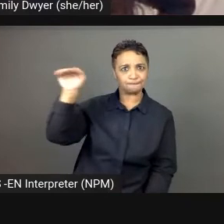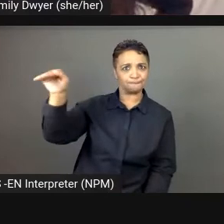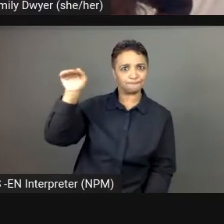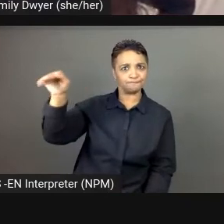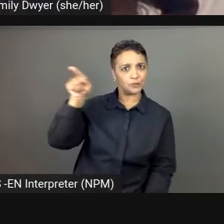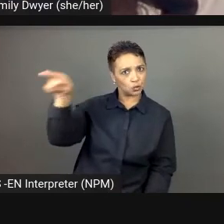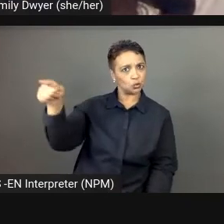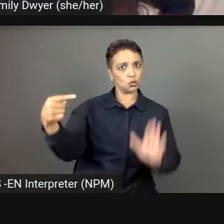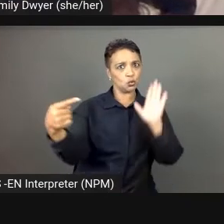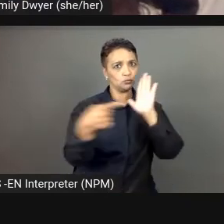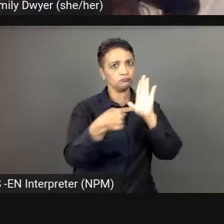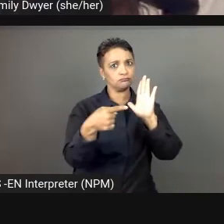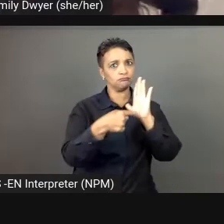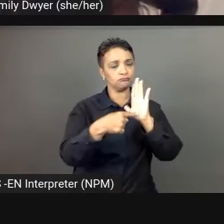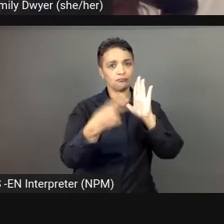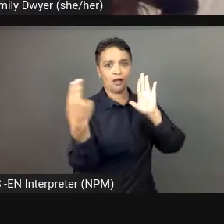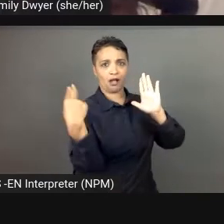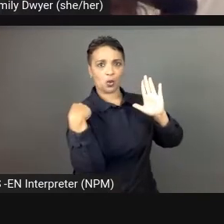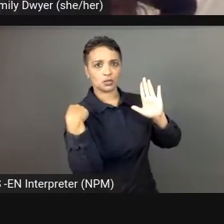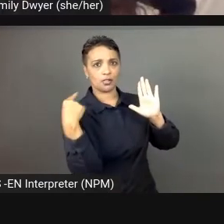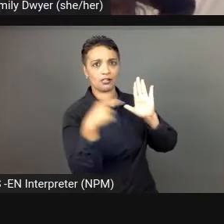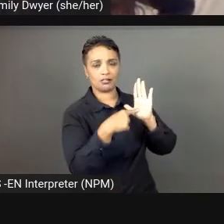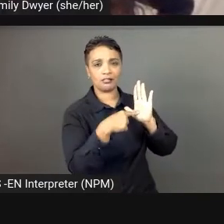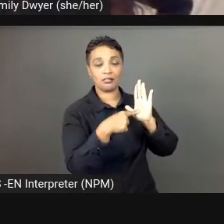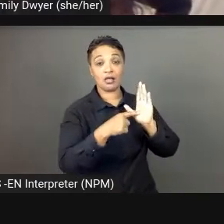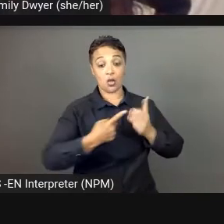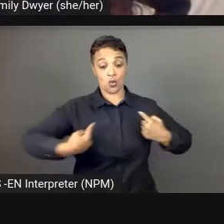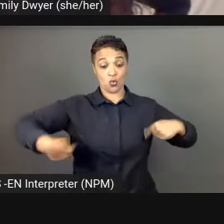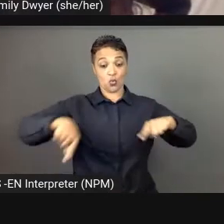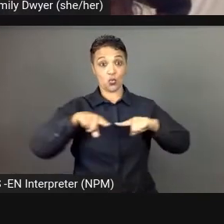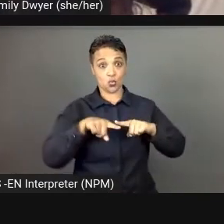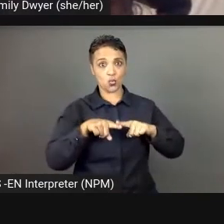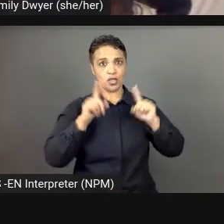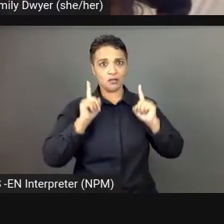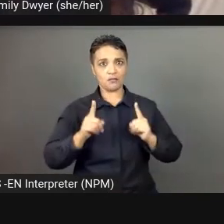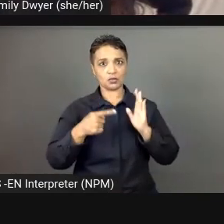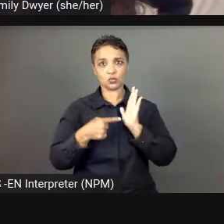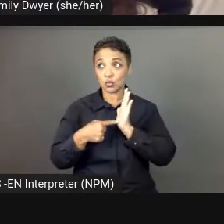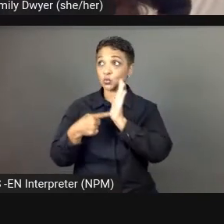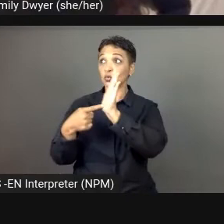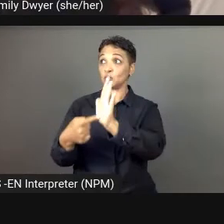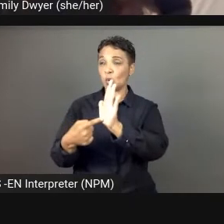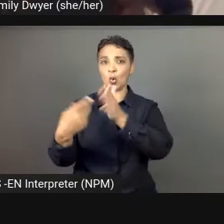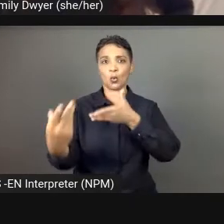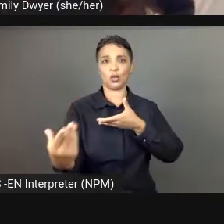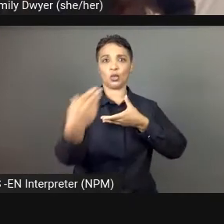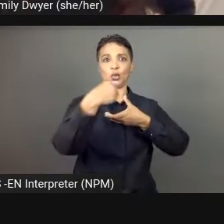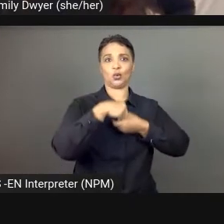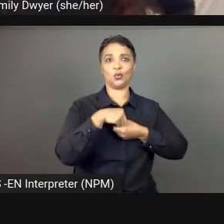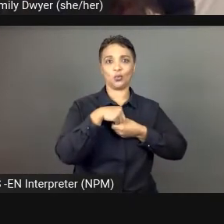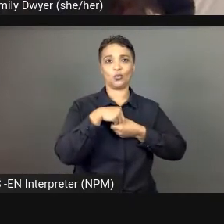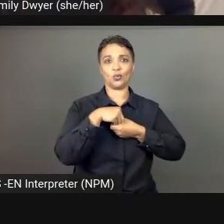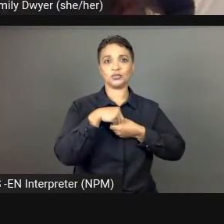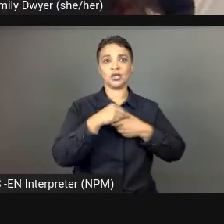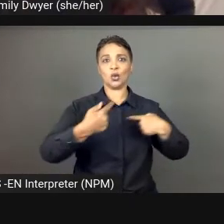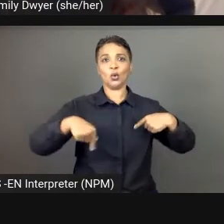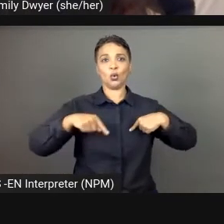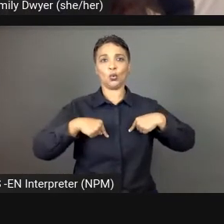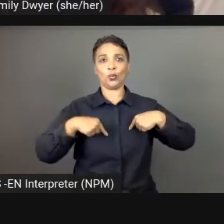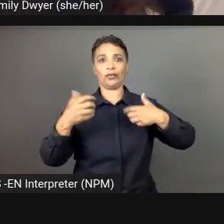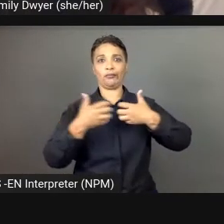that our own organizations and institutions that reflect this kind of inclusion will be countercultural And it